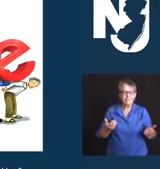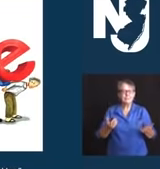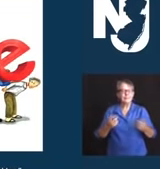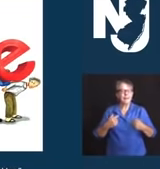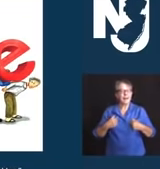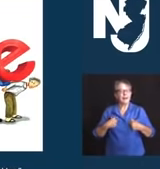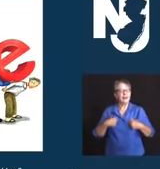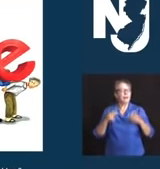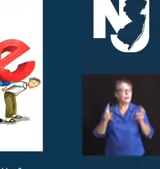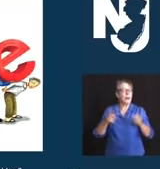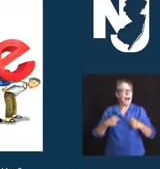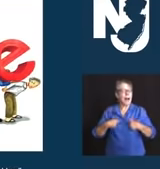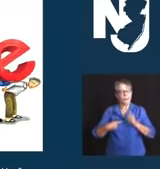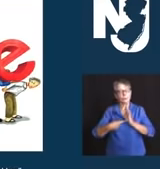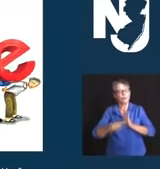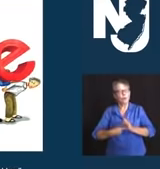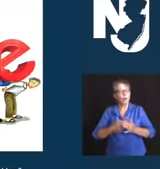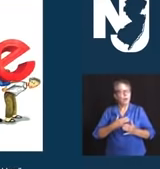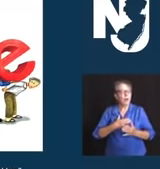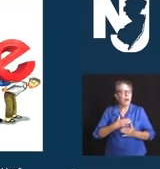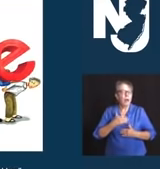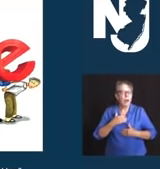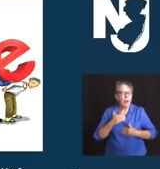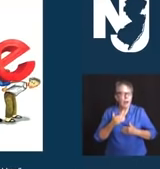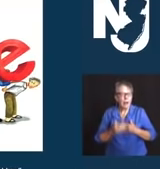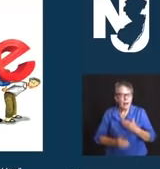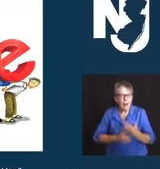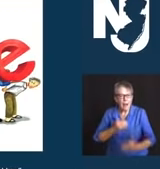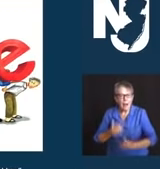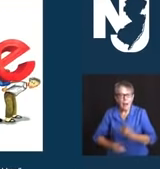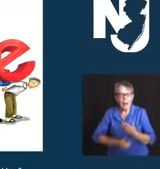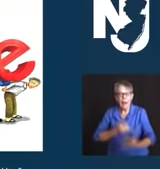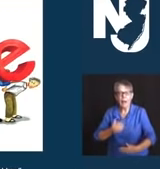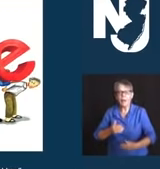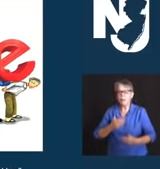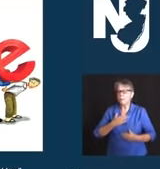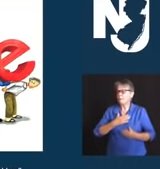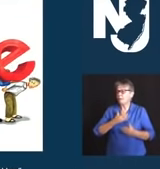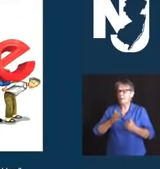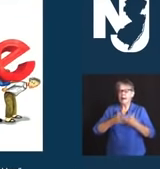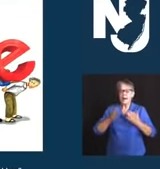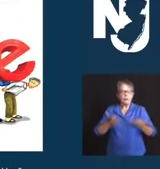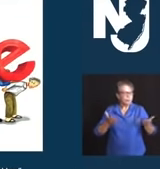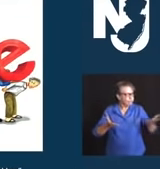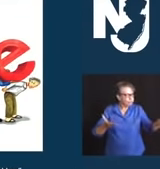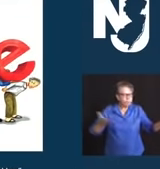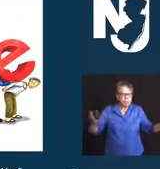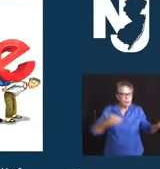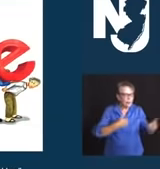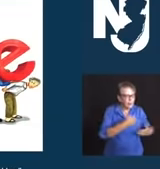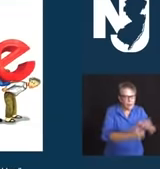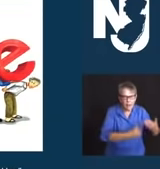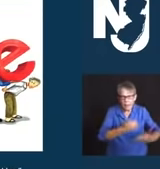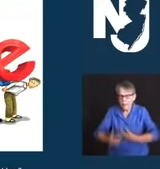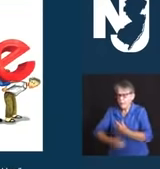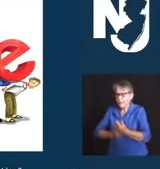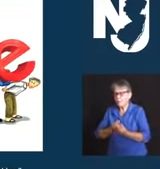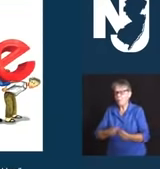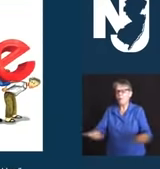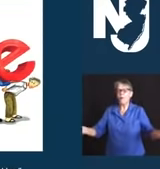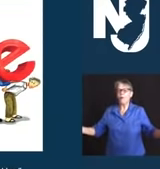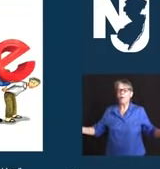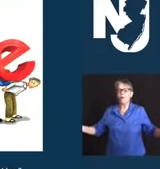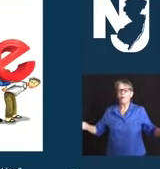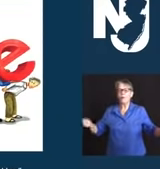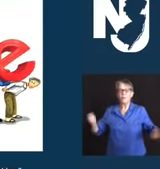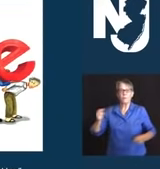neighbor." As a national finalist, Yuan has already won a $5,000 scholarship. And now her doodle